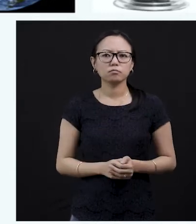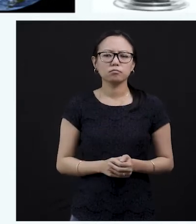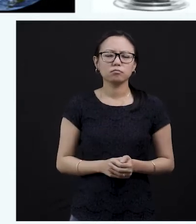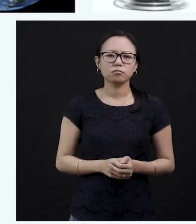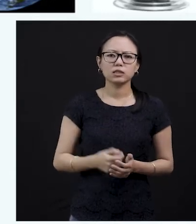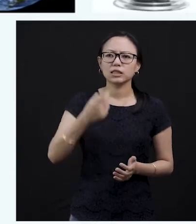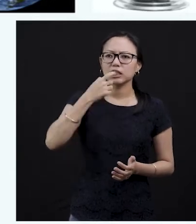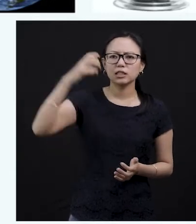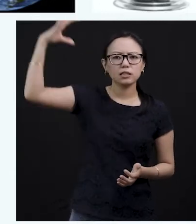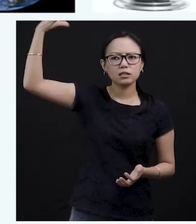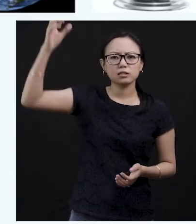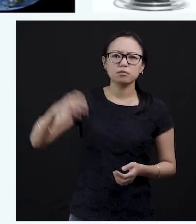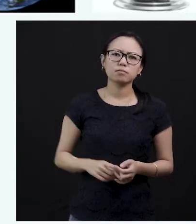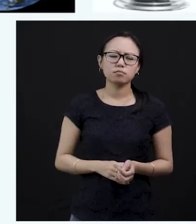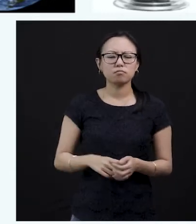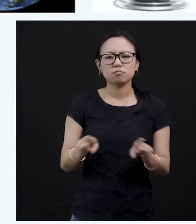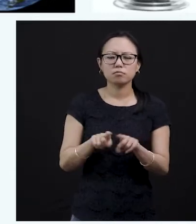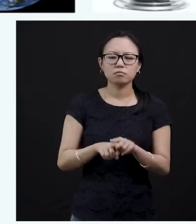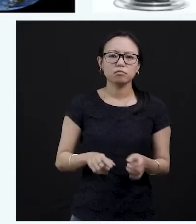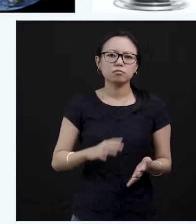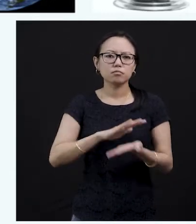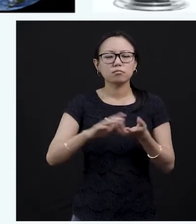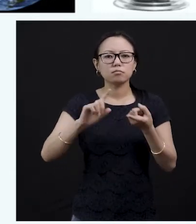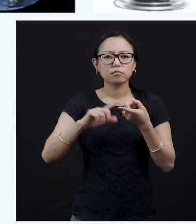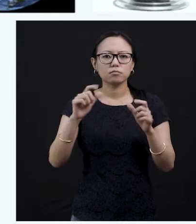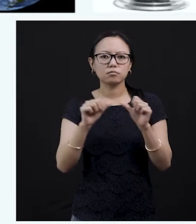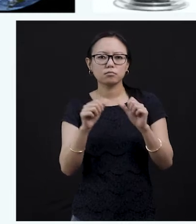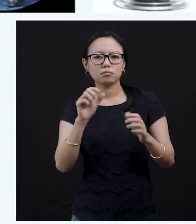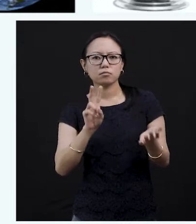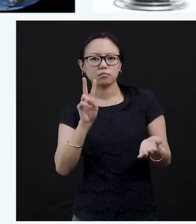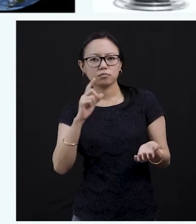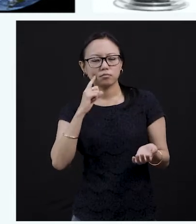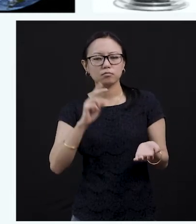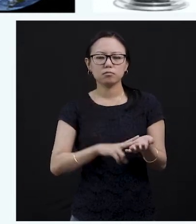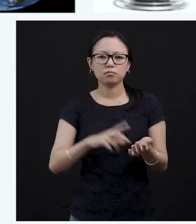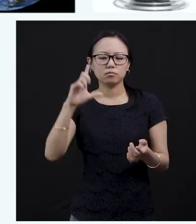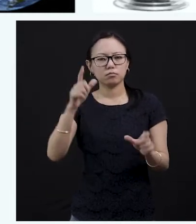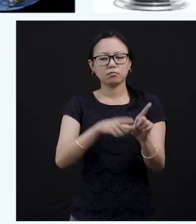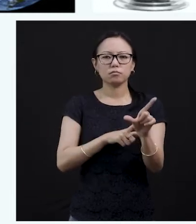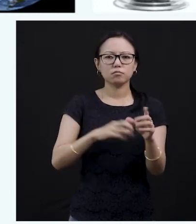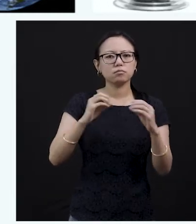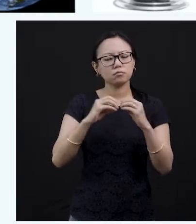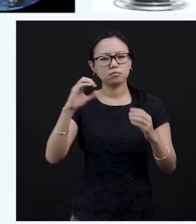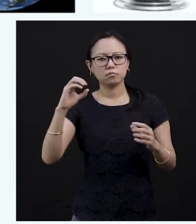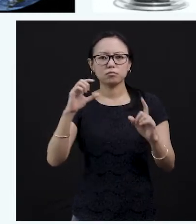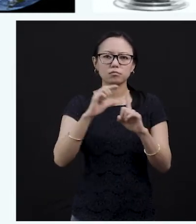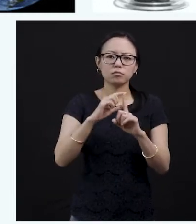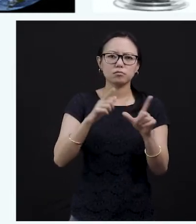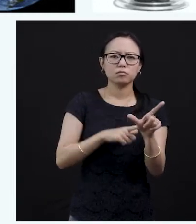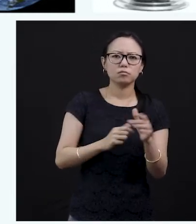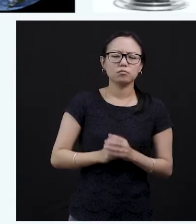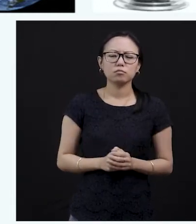it's also a heavenly body, and the moon shines bright at night, but the light that comes from the moon